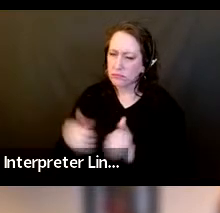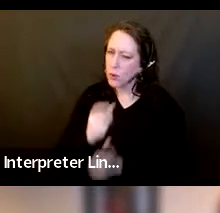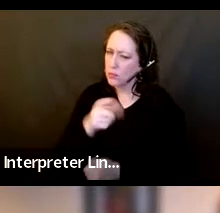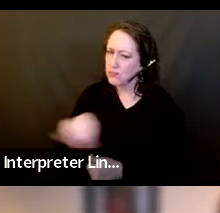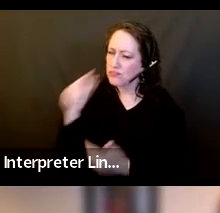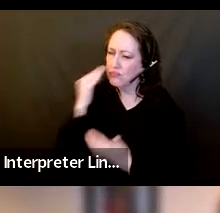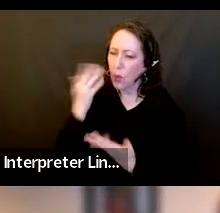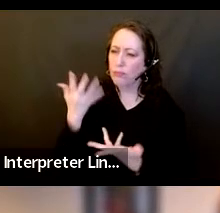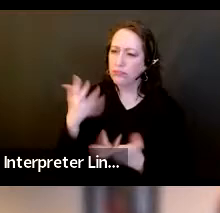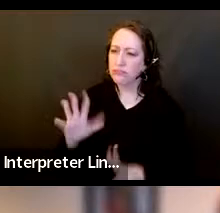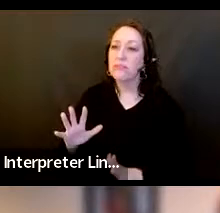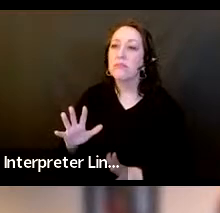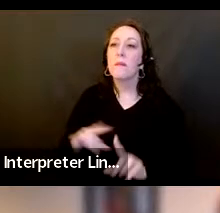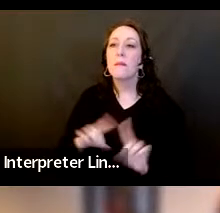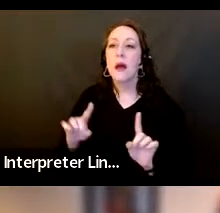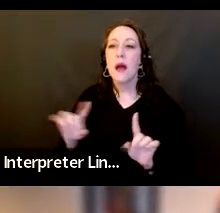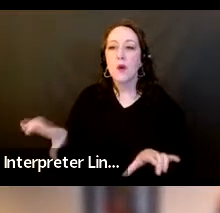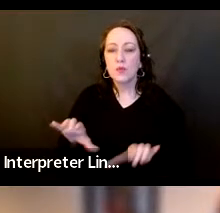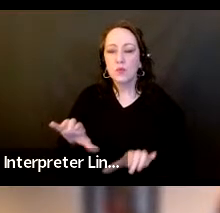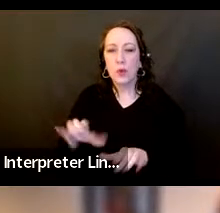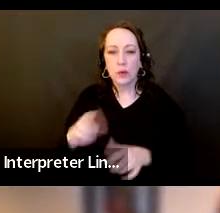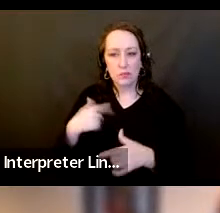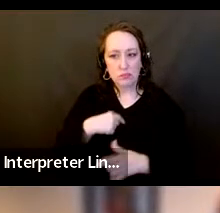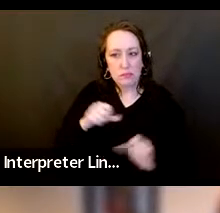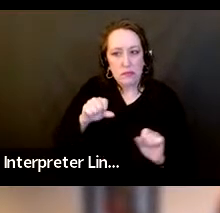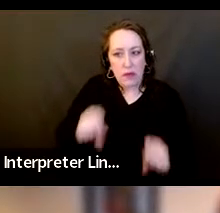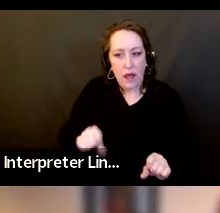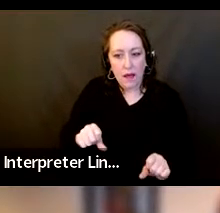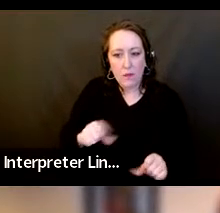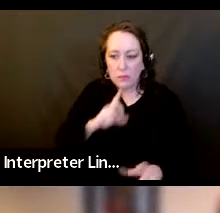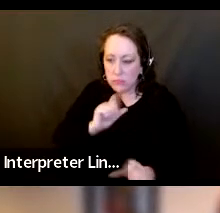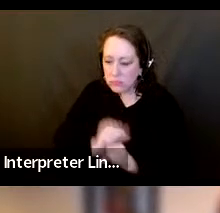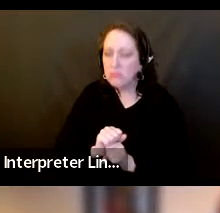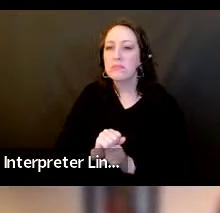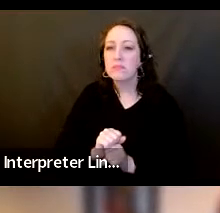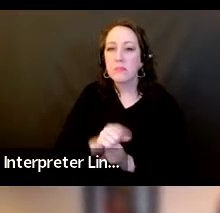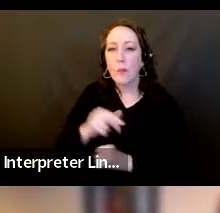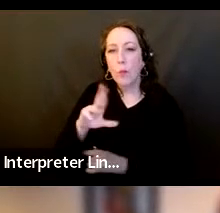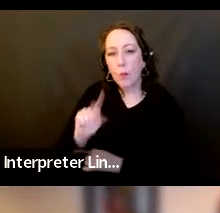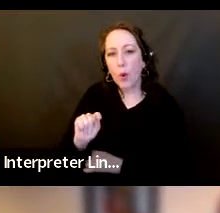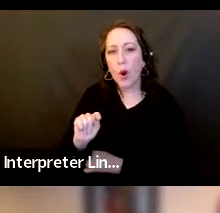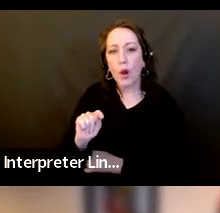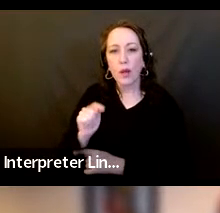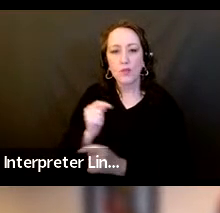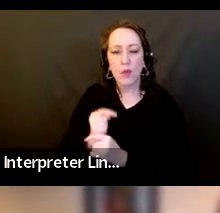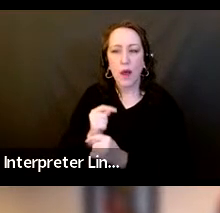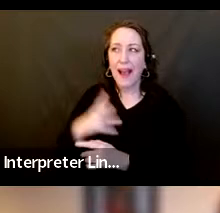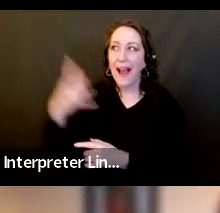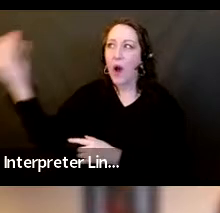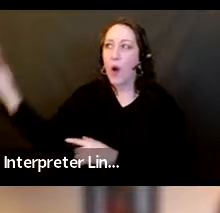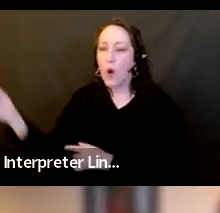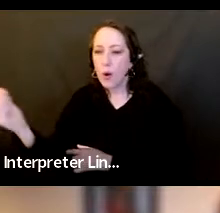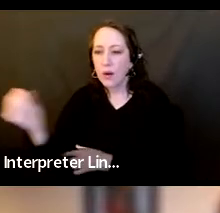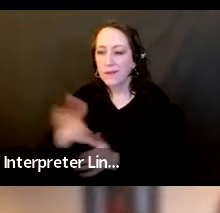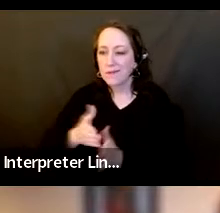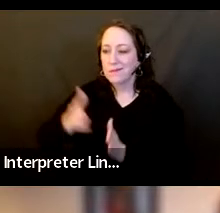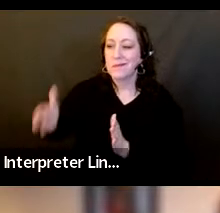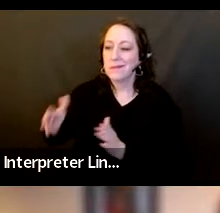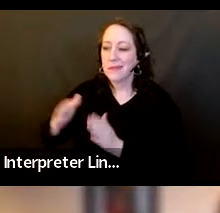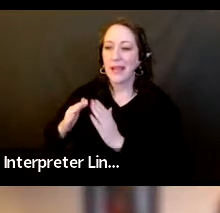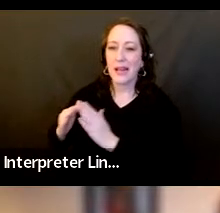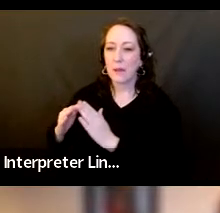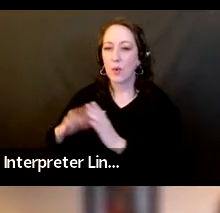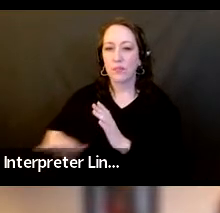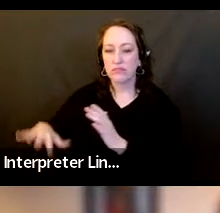but we are doing what we can to make sure that we get port trucks out of the adjacent neighborhood.